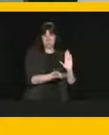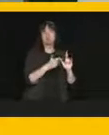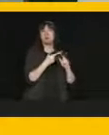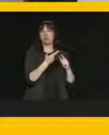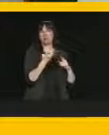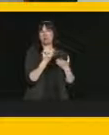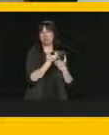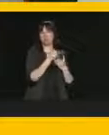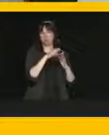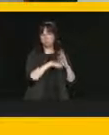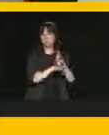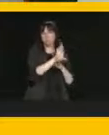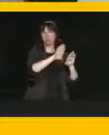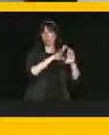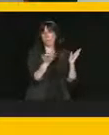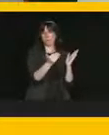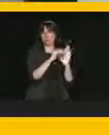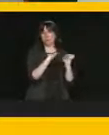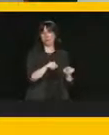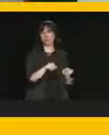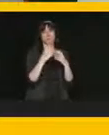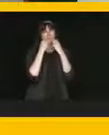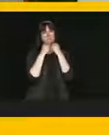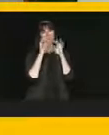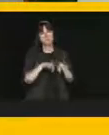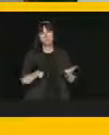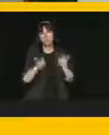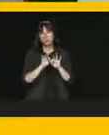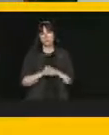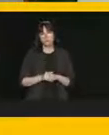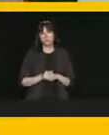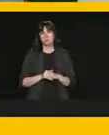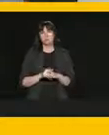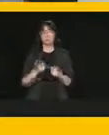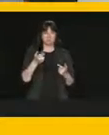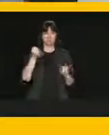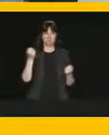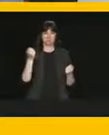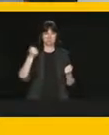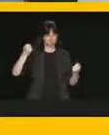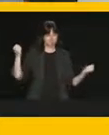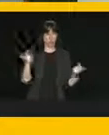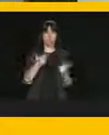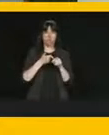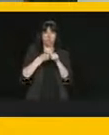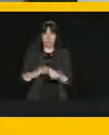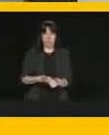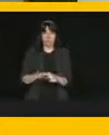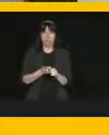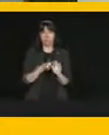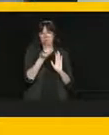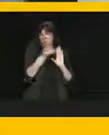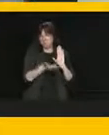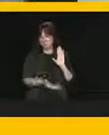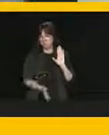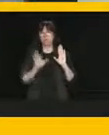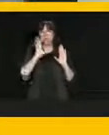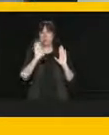economy. This is something that really, really matters. And all of us will be informed by these principles as we move forward